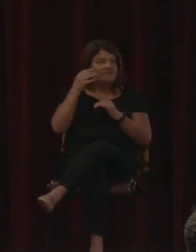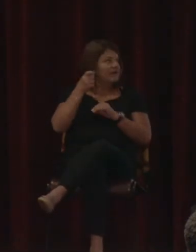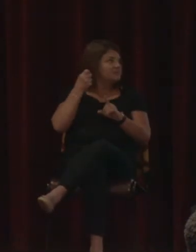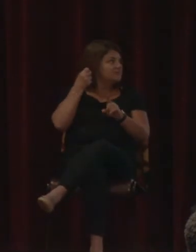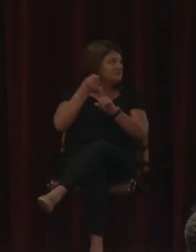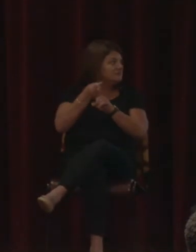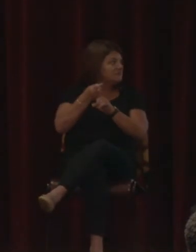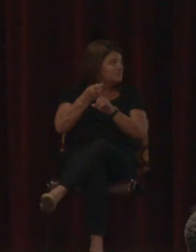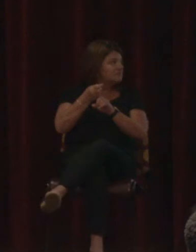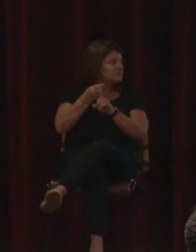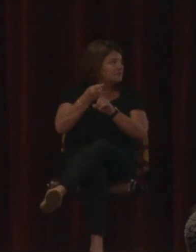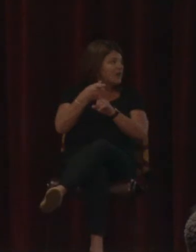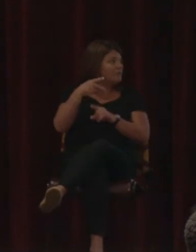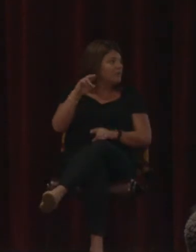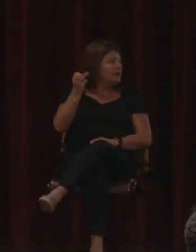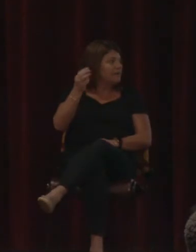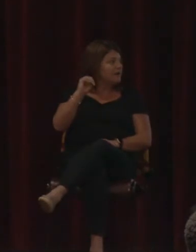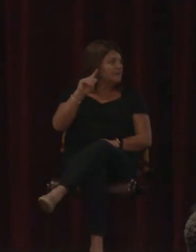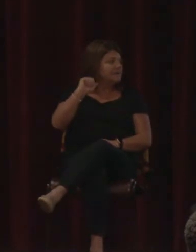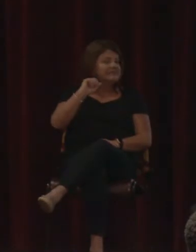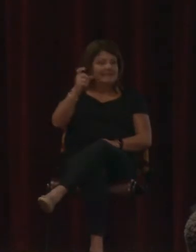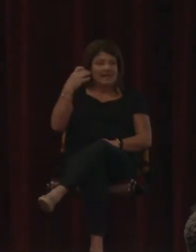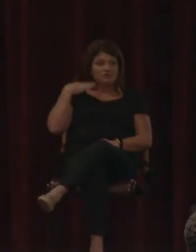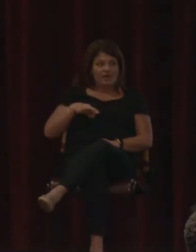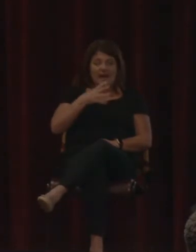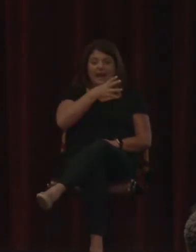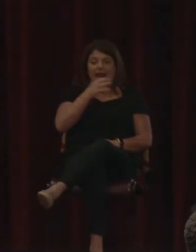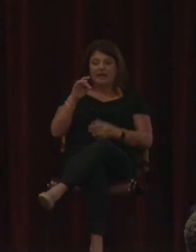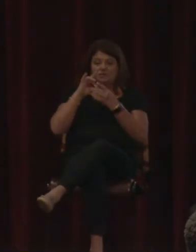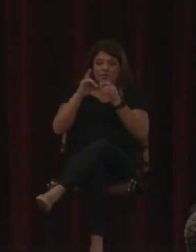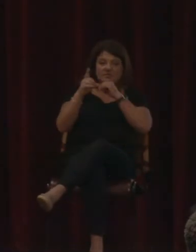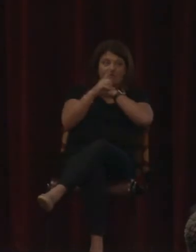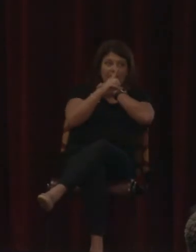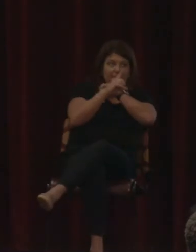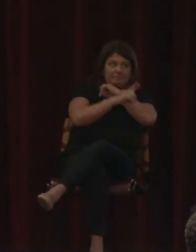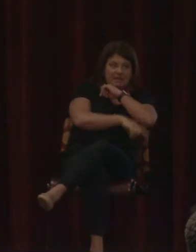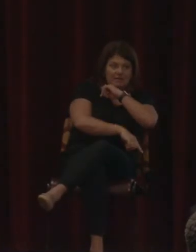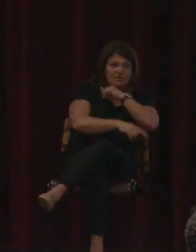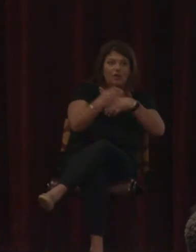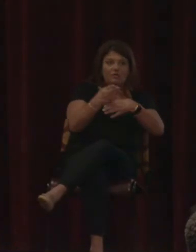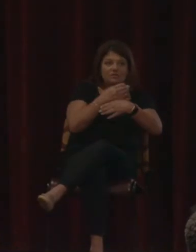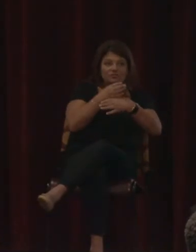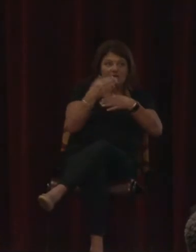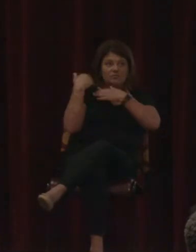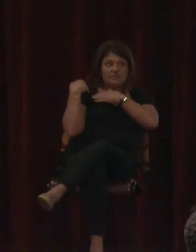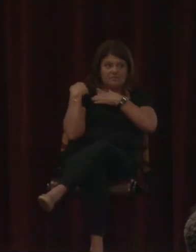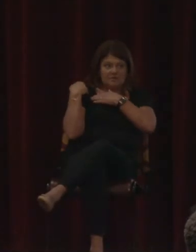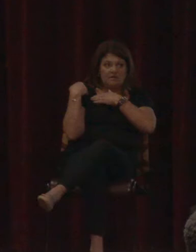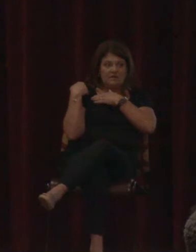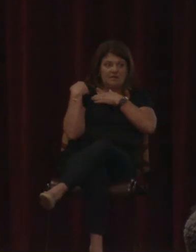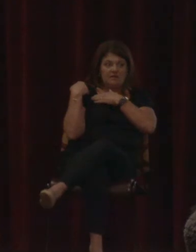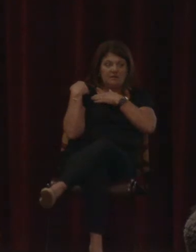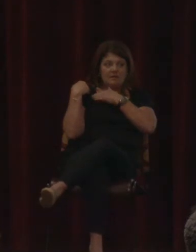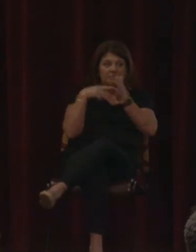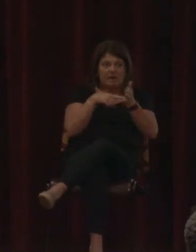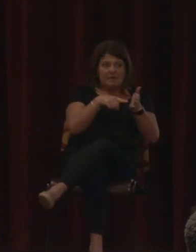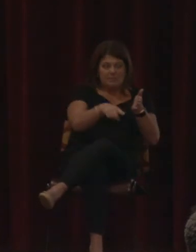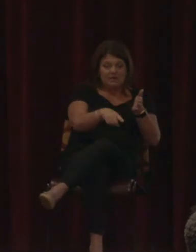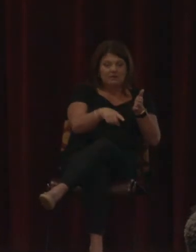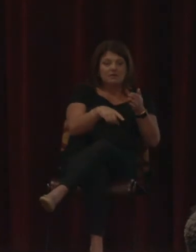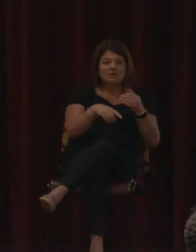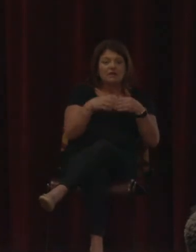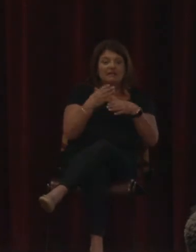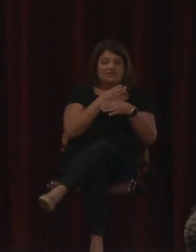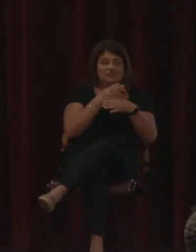referring to, and in terms of the penalty or the shared responsibility payments, what it's technically called. The